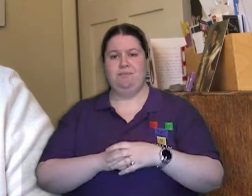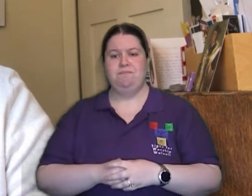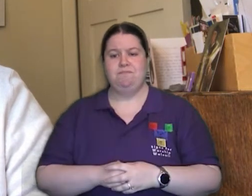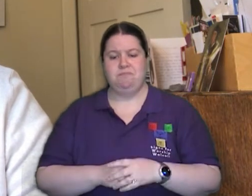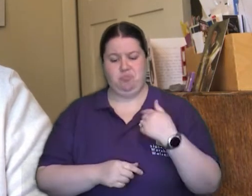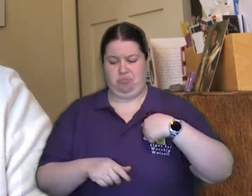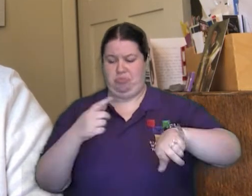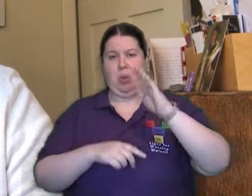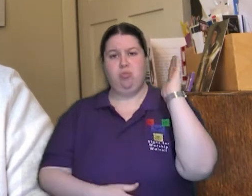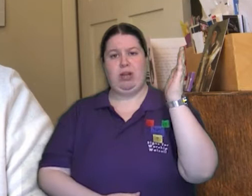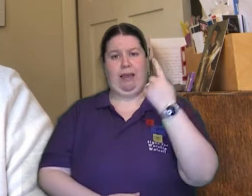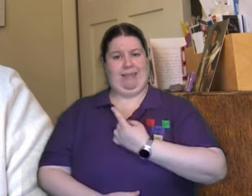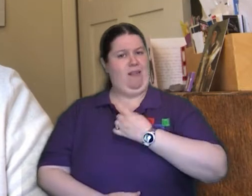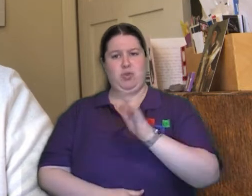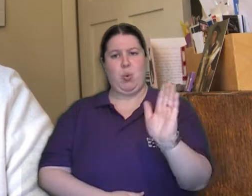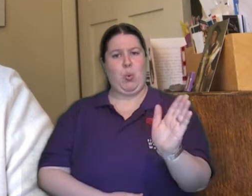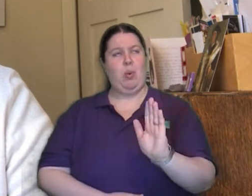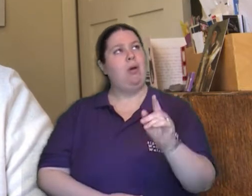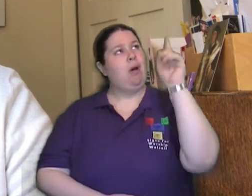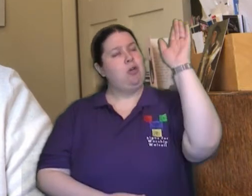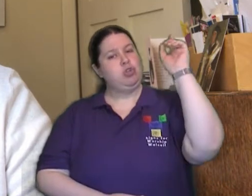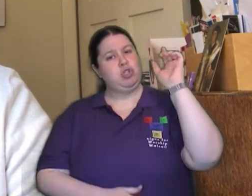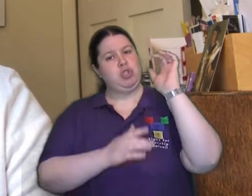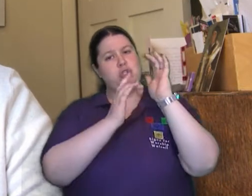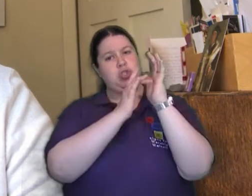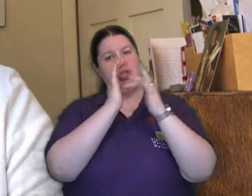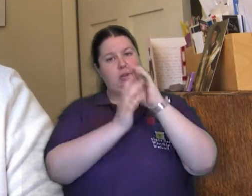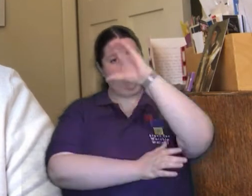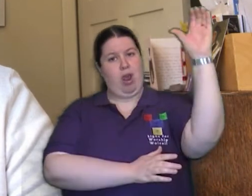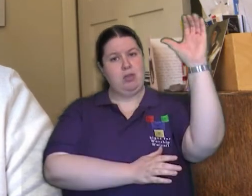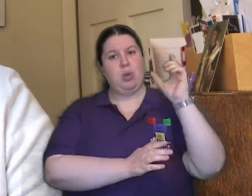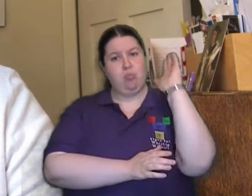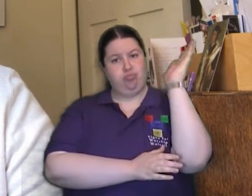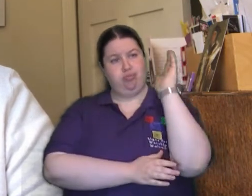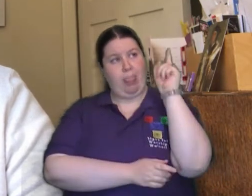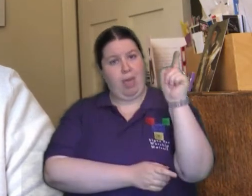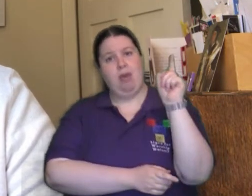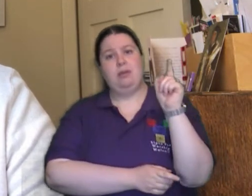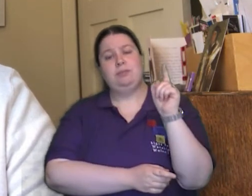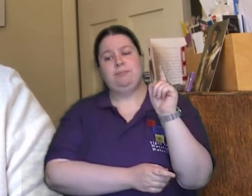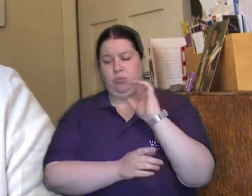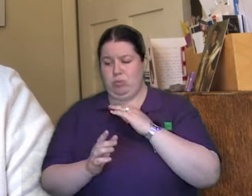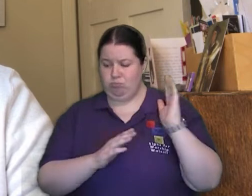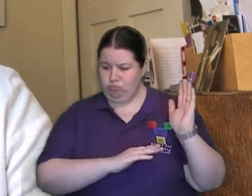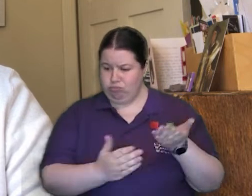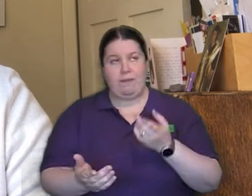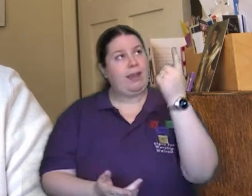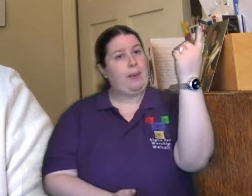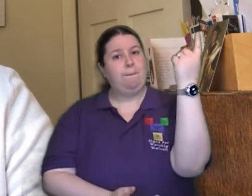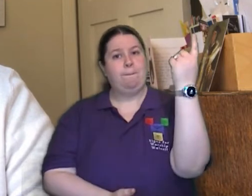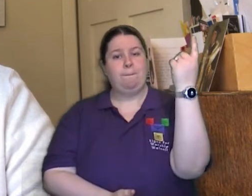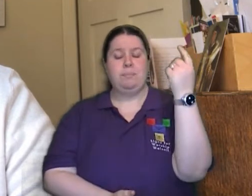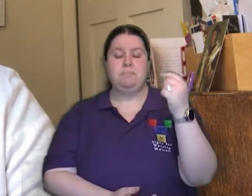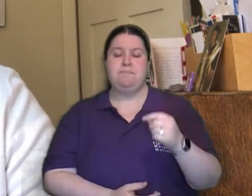God. For what we preach is not ourselves, but Jesus Christ as Lord, and ourselves as servants